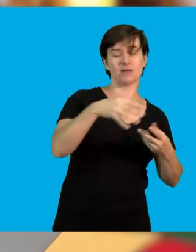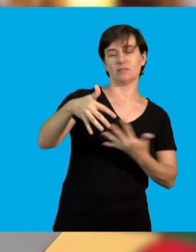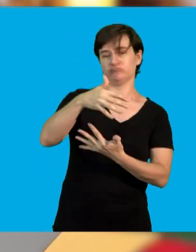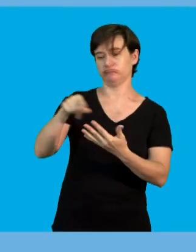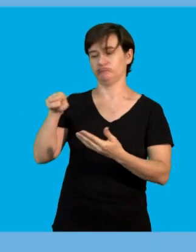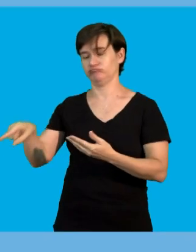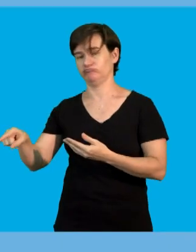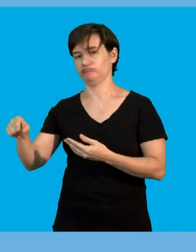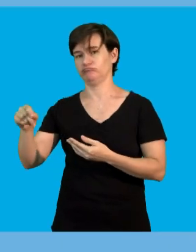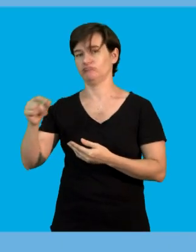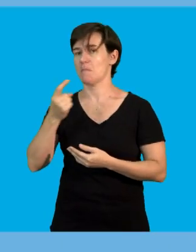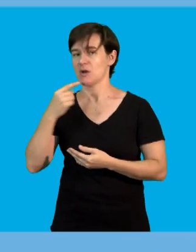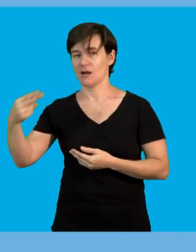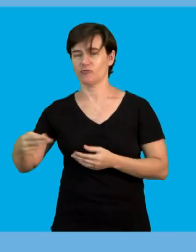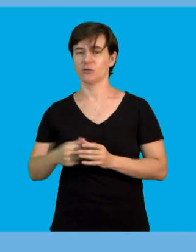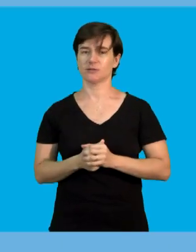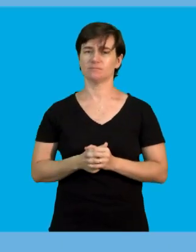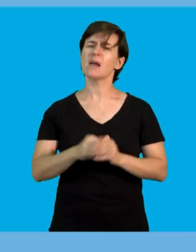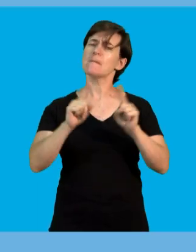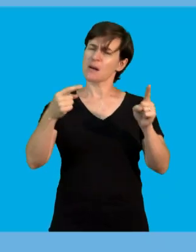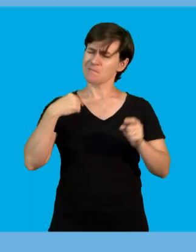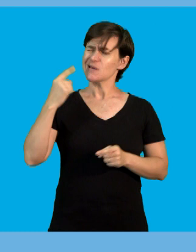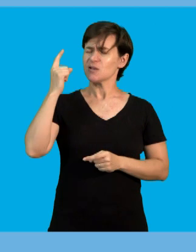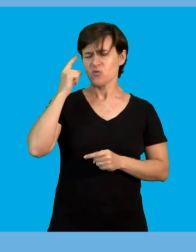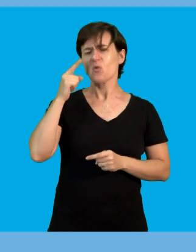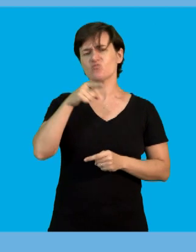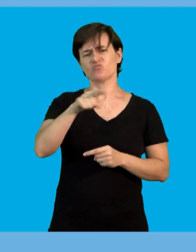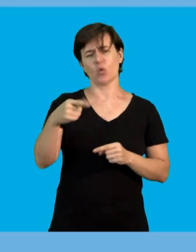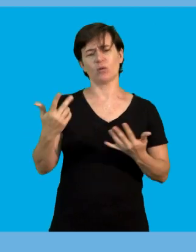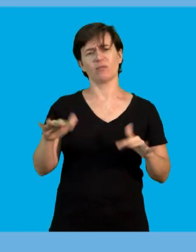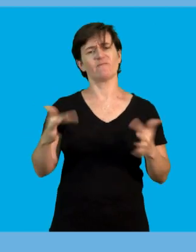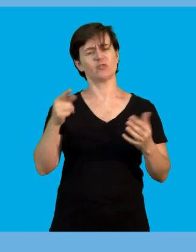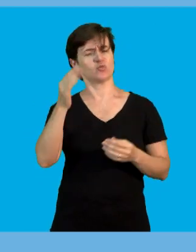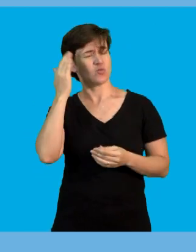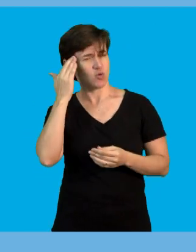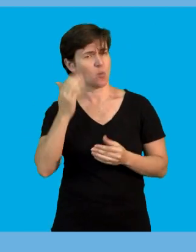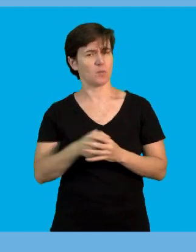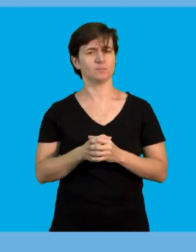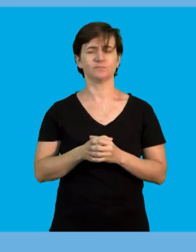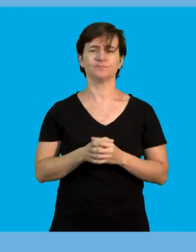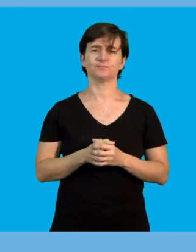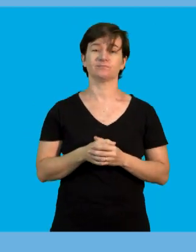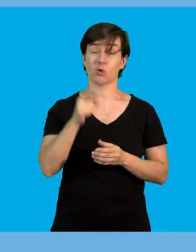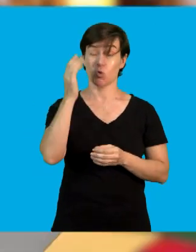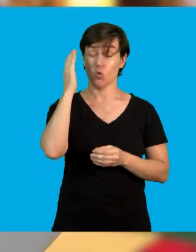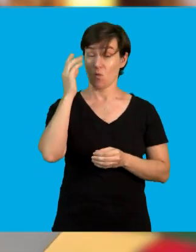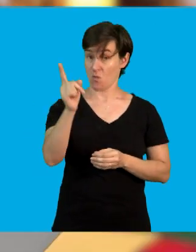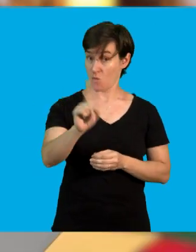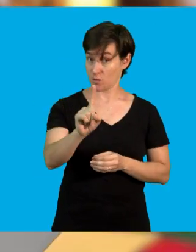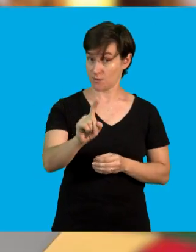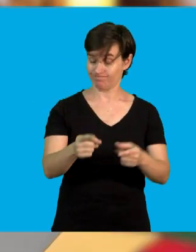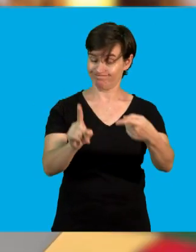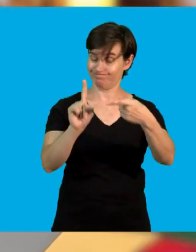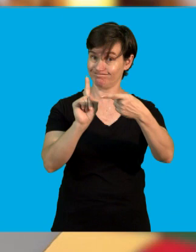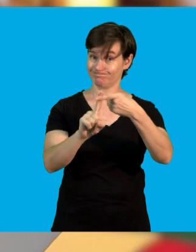place. However, I know that there are certain things that we know about this lesson. So I know that you know the following things,